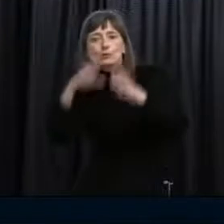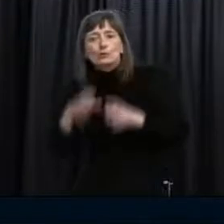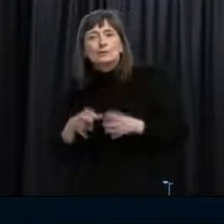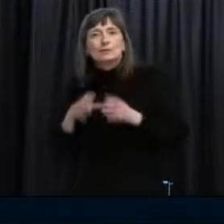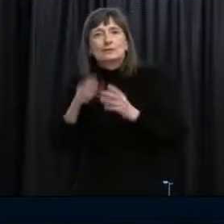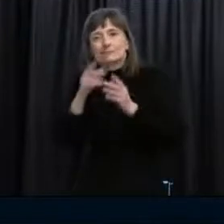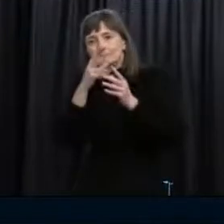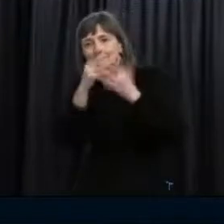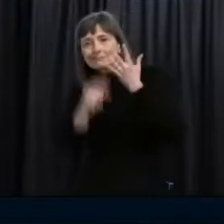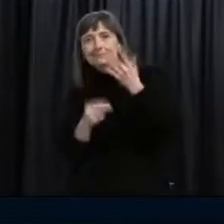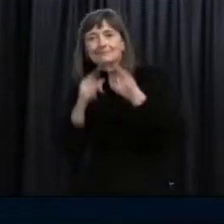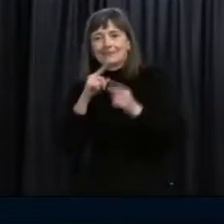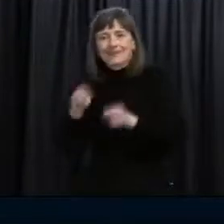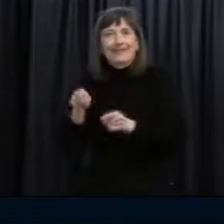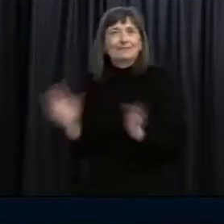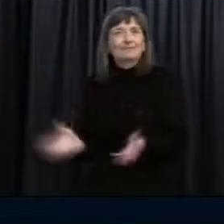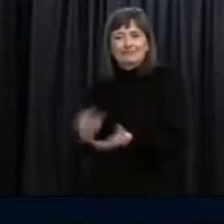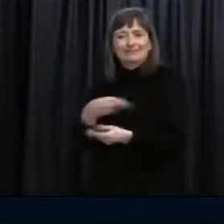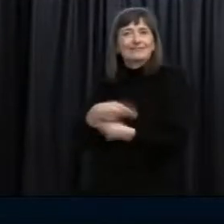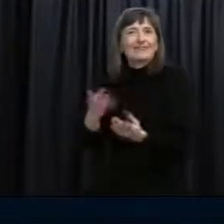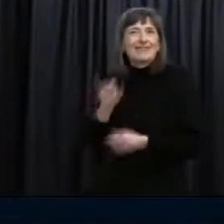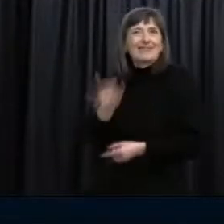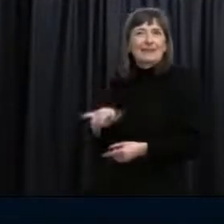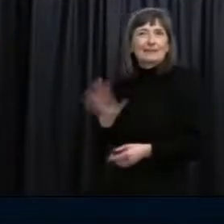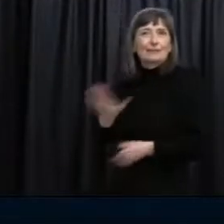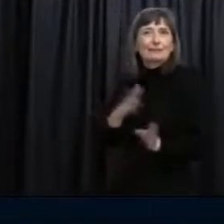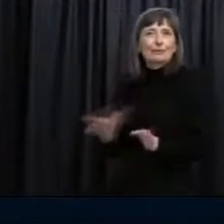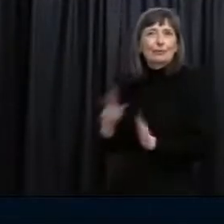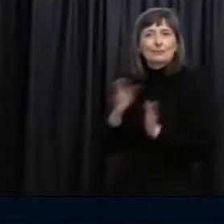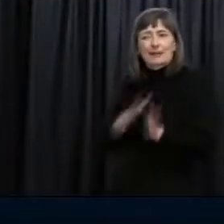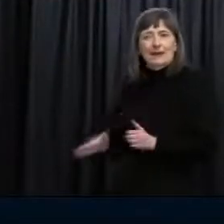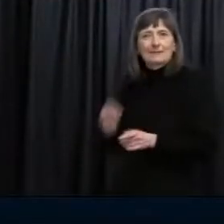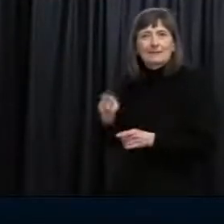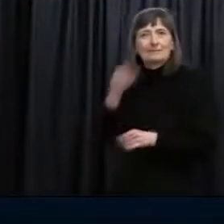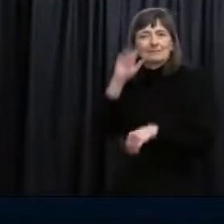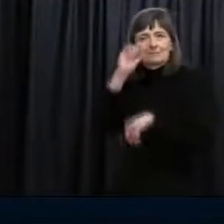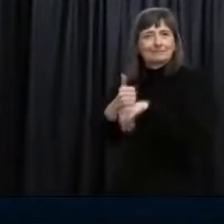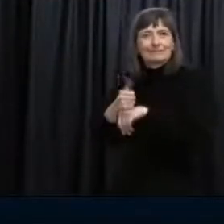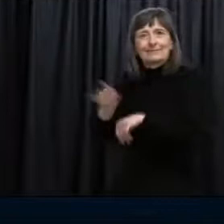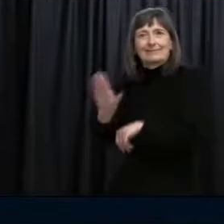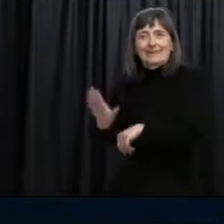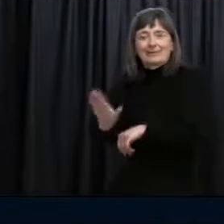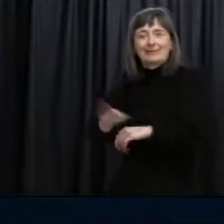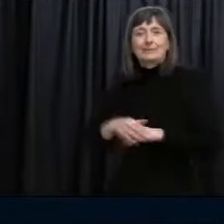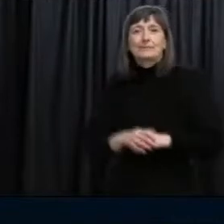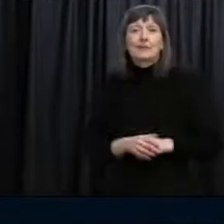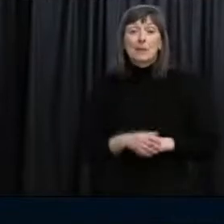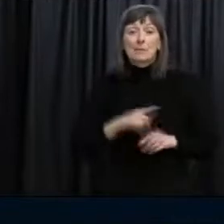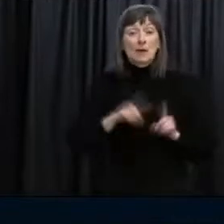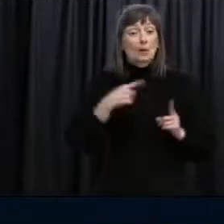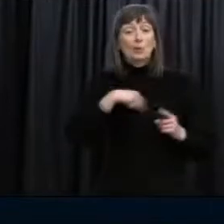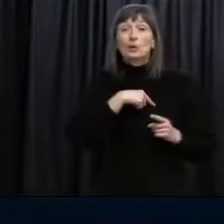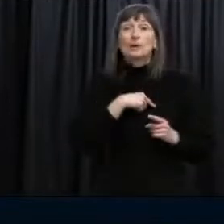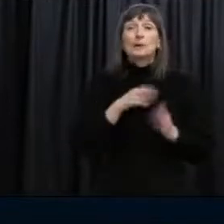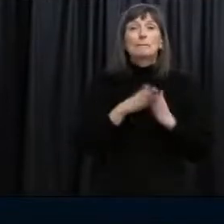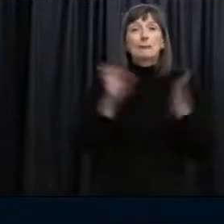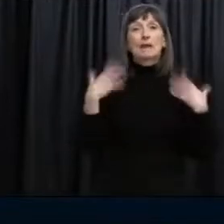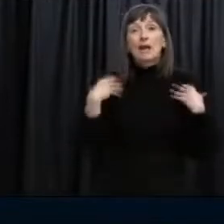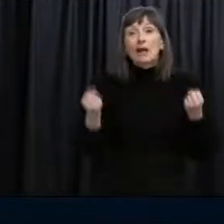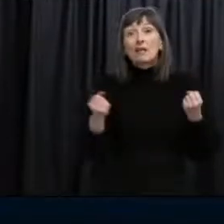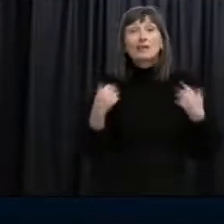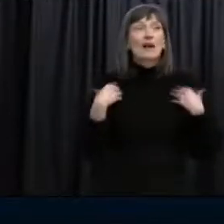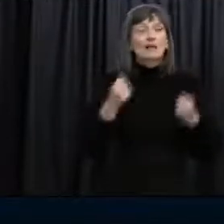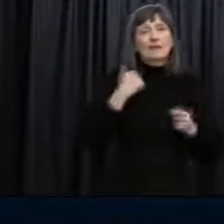but certainly we will be updating them. No, this was a public Health